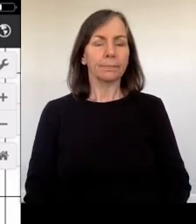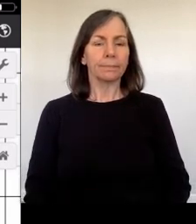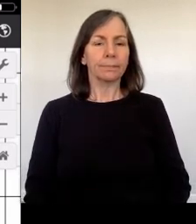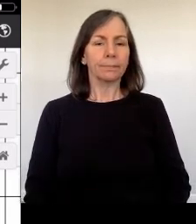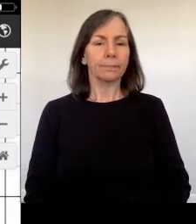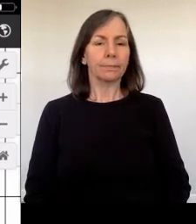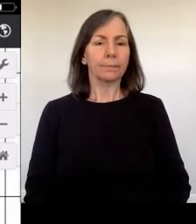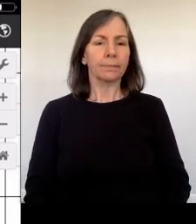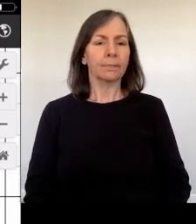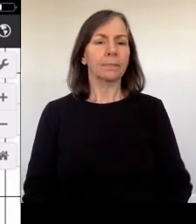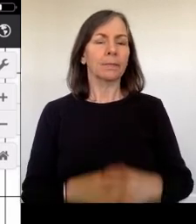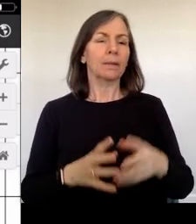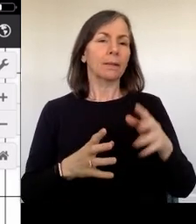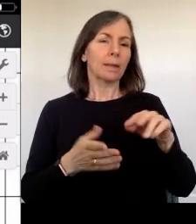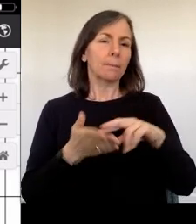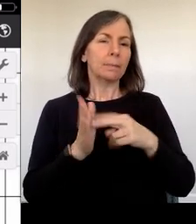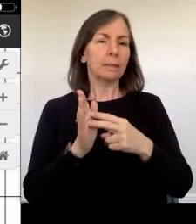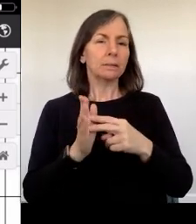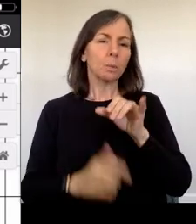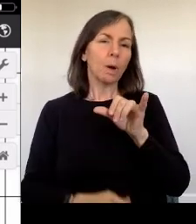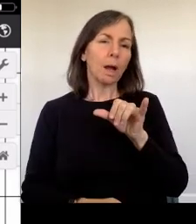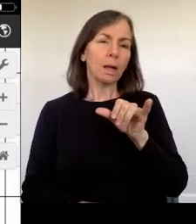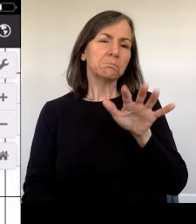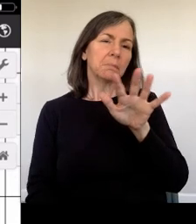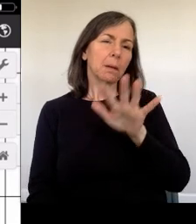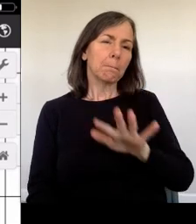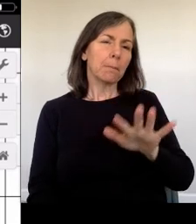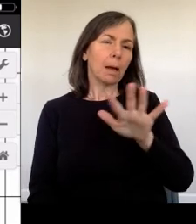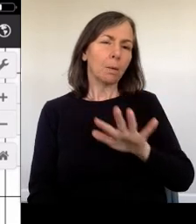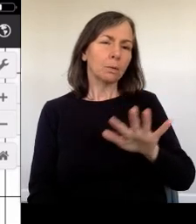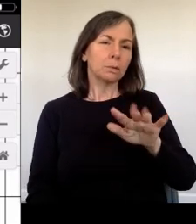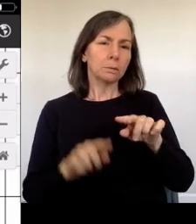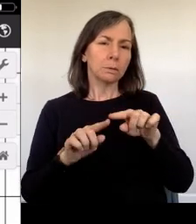That means y is about